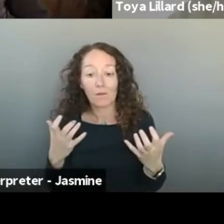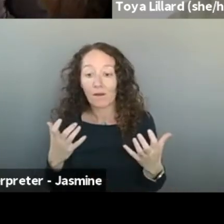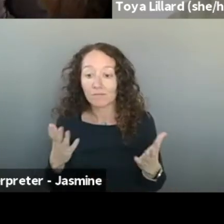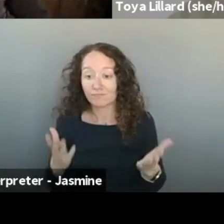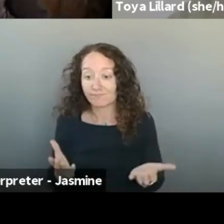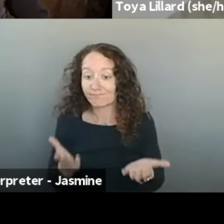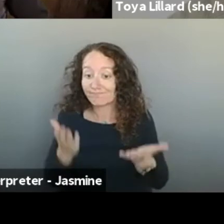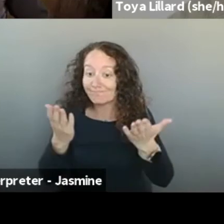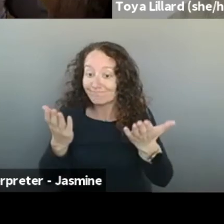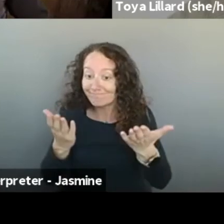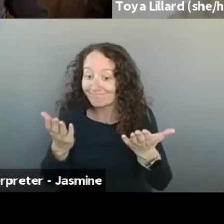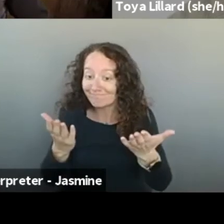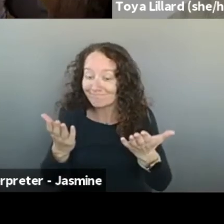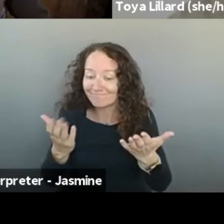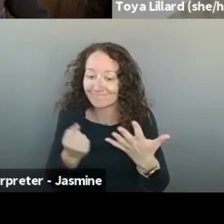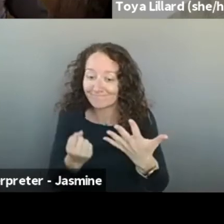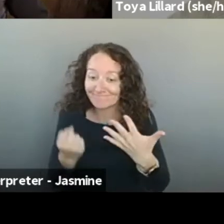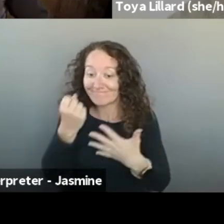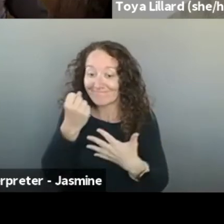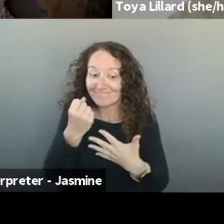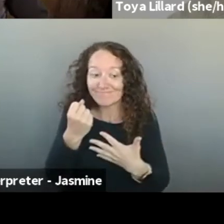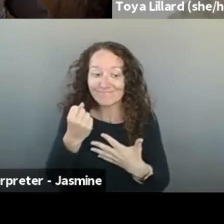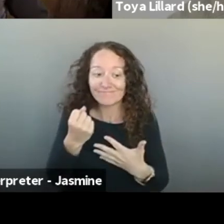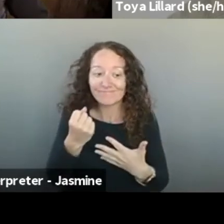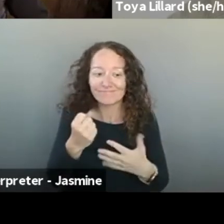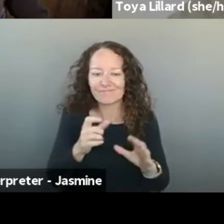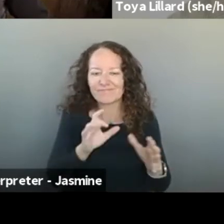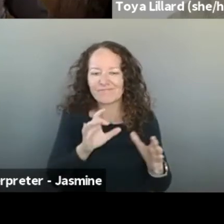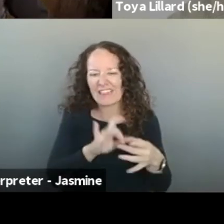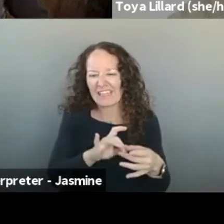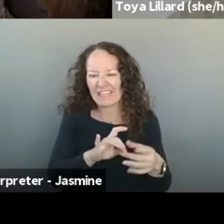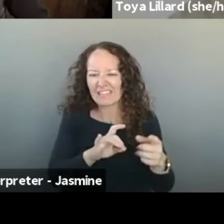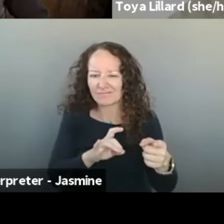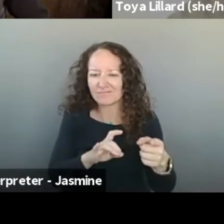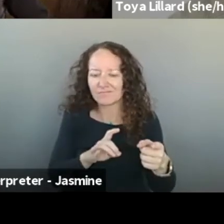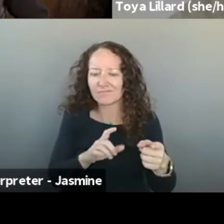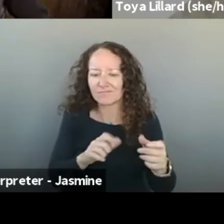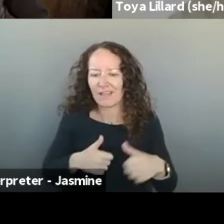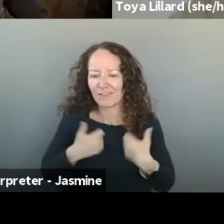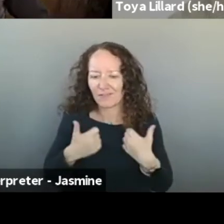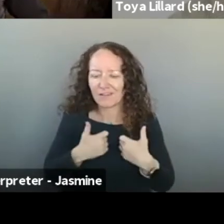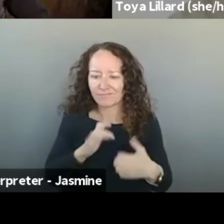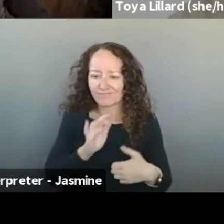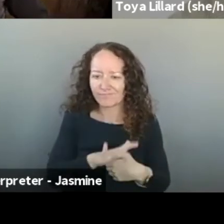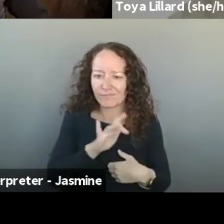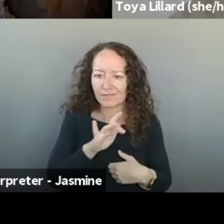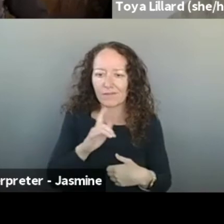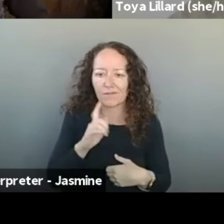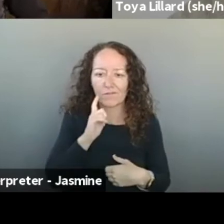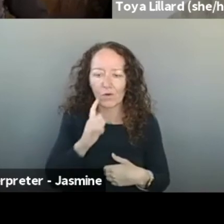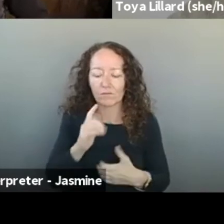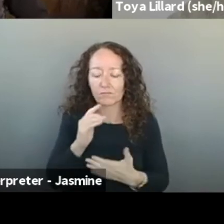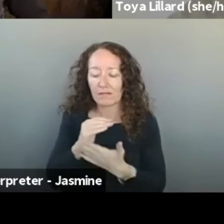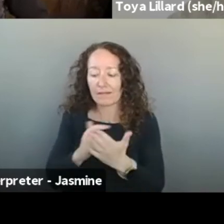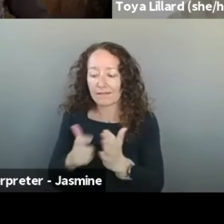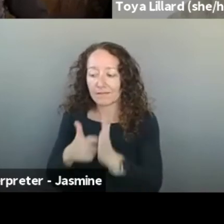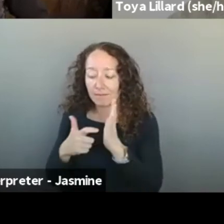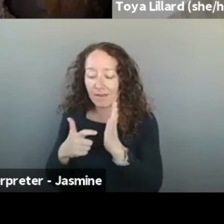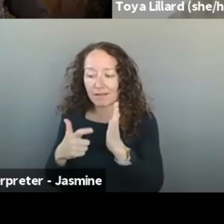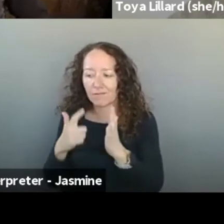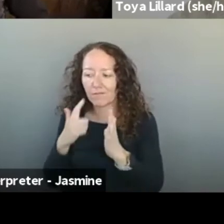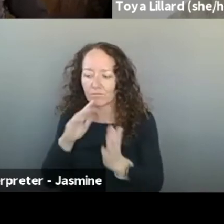uplift. I'm going to put the link in the chat right now for the list of demands for centering Black women's leadership in arts